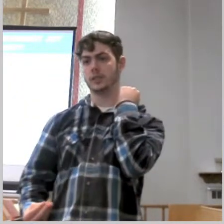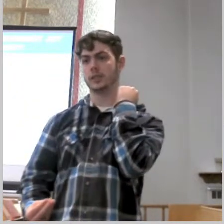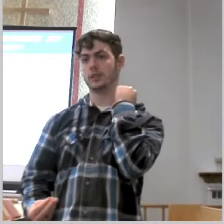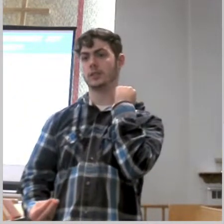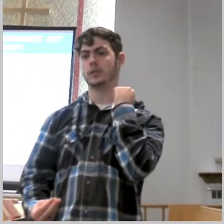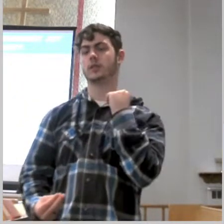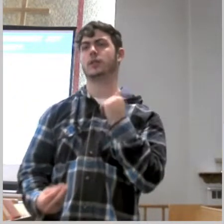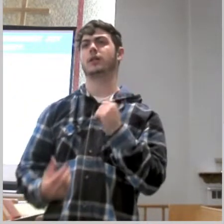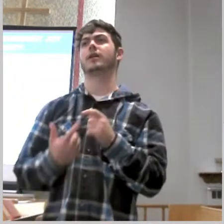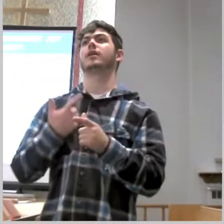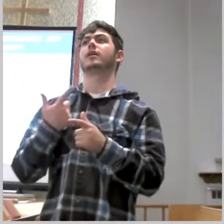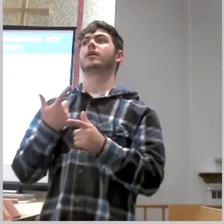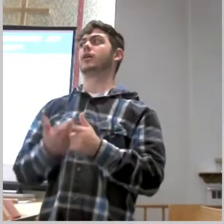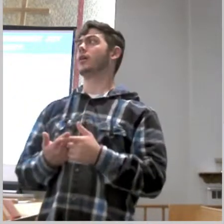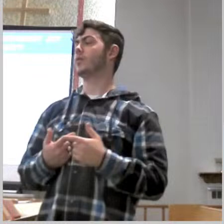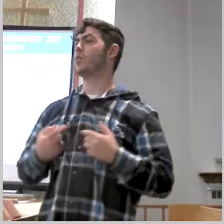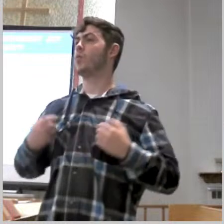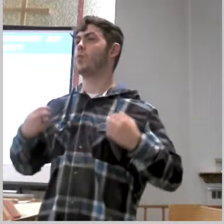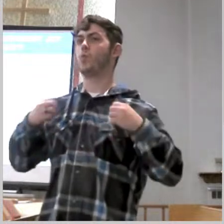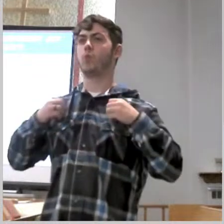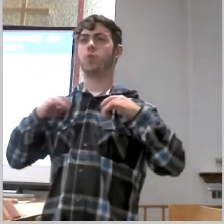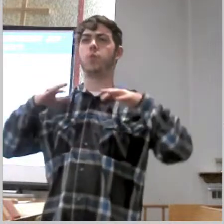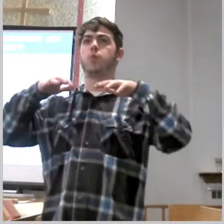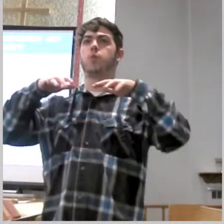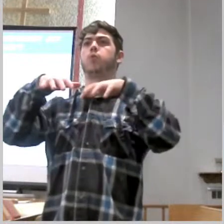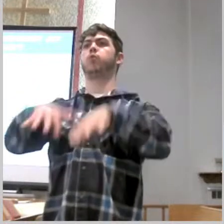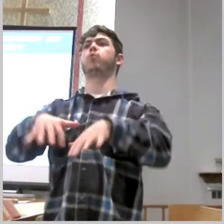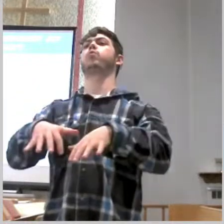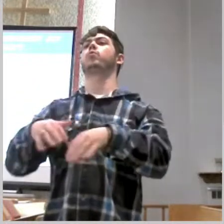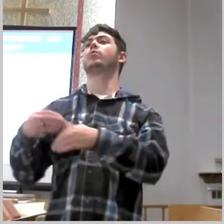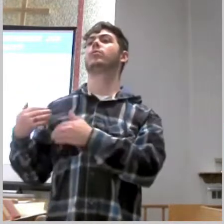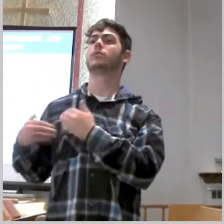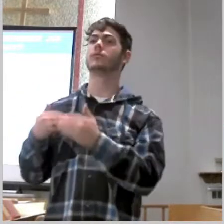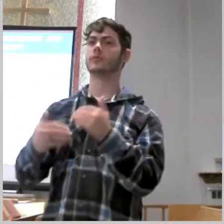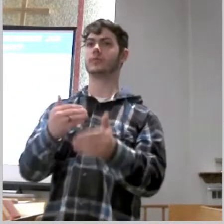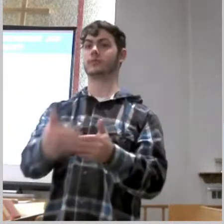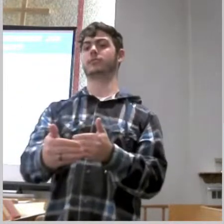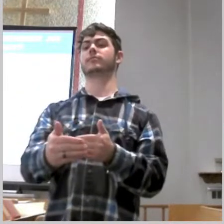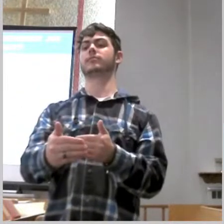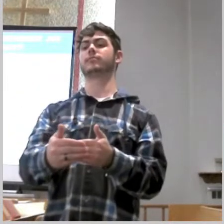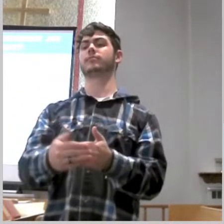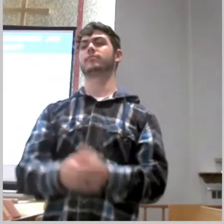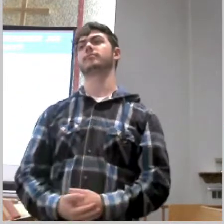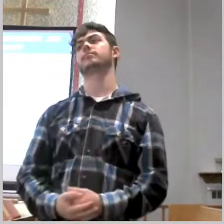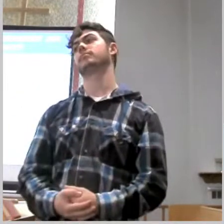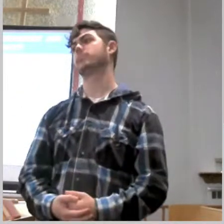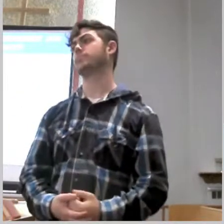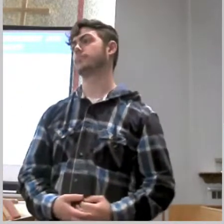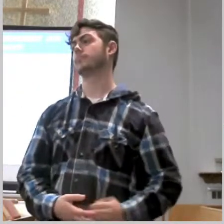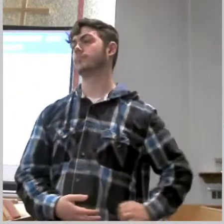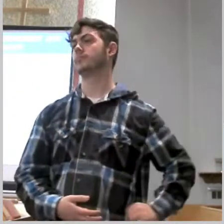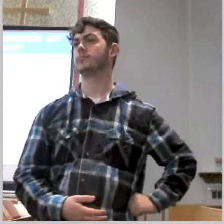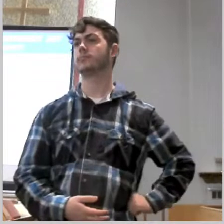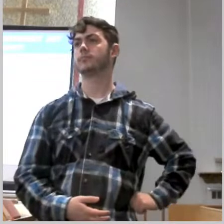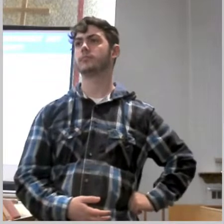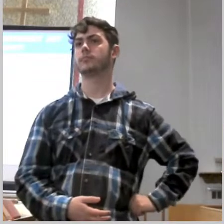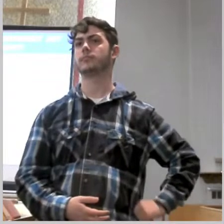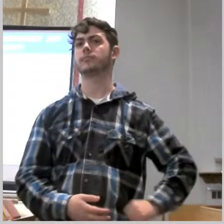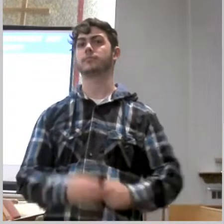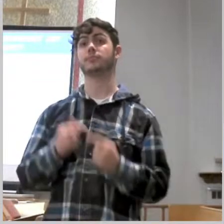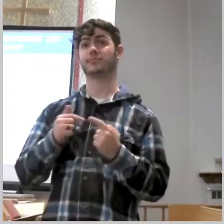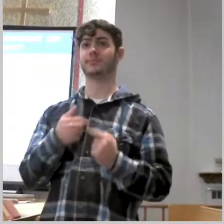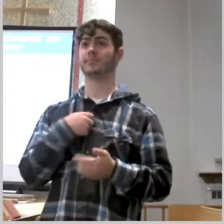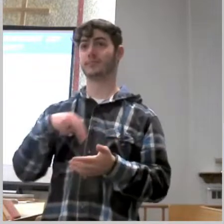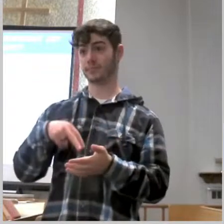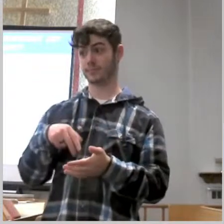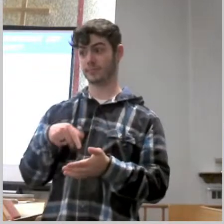overflowed in a wealth of generosity on their part. Now, I don't know about you, but when I read this,